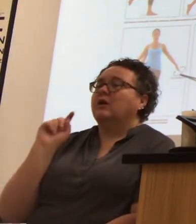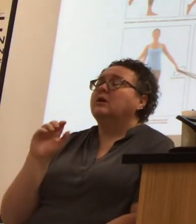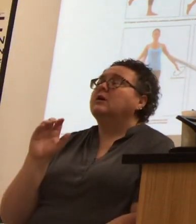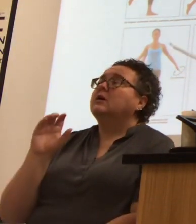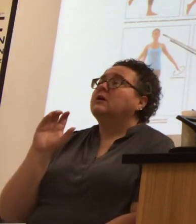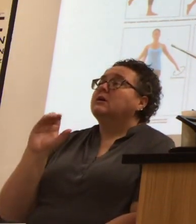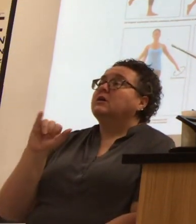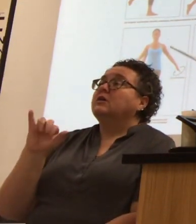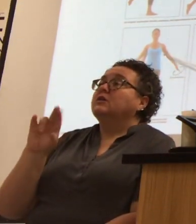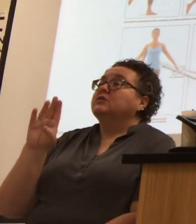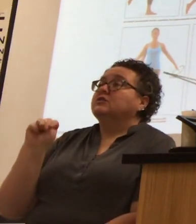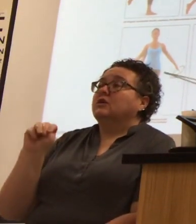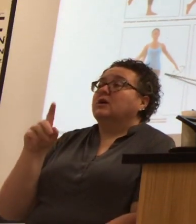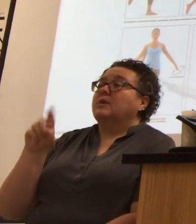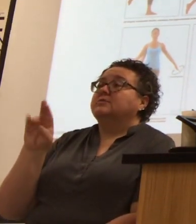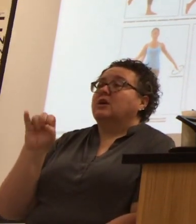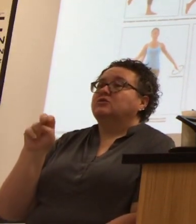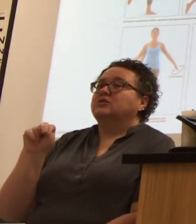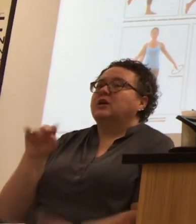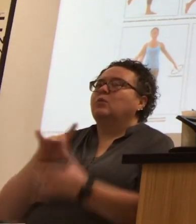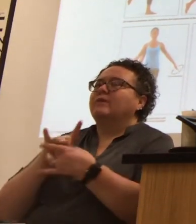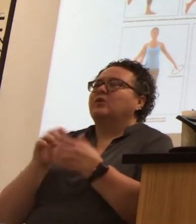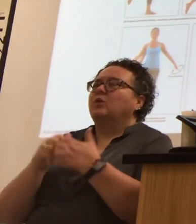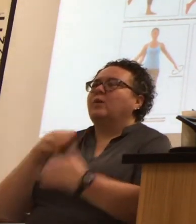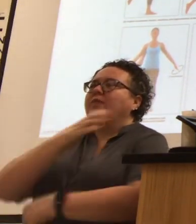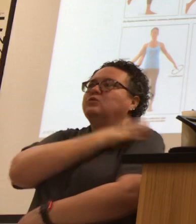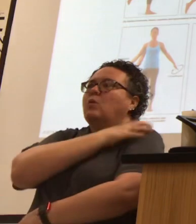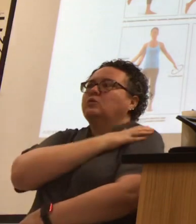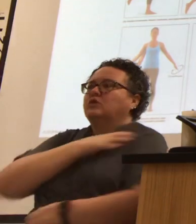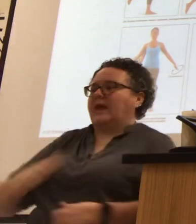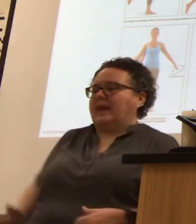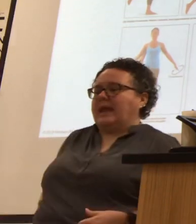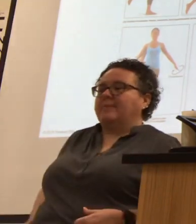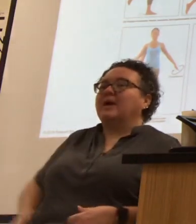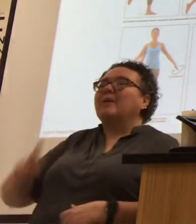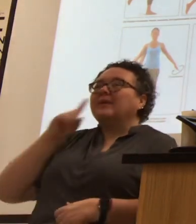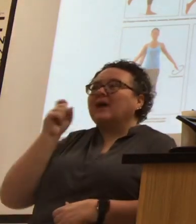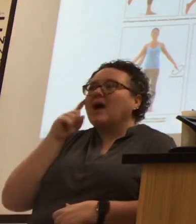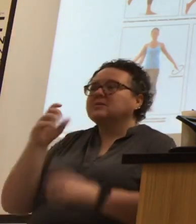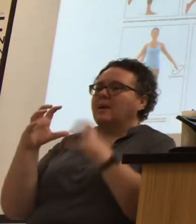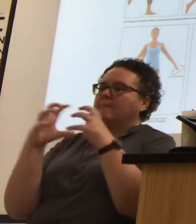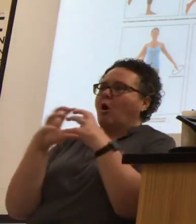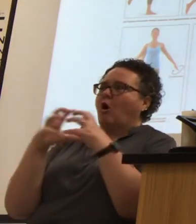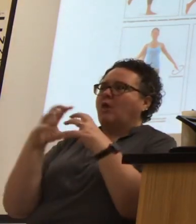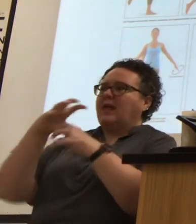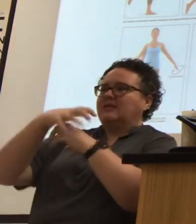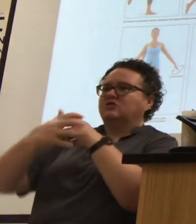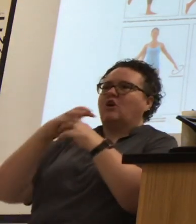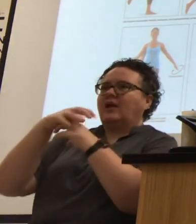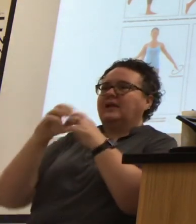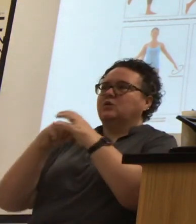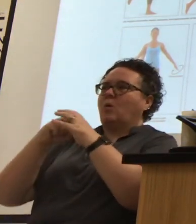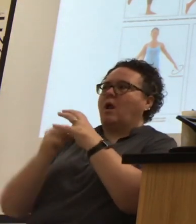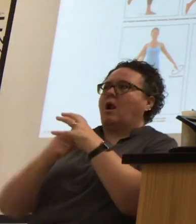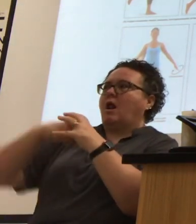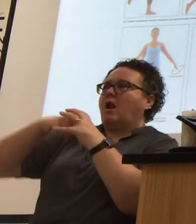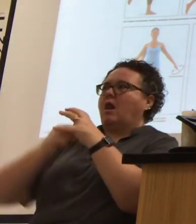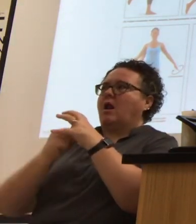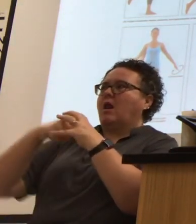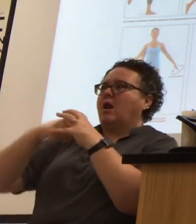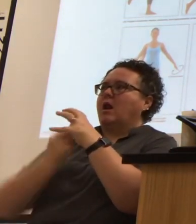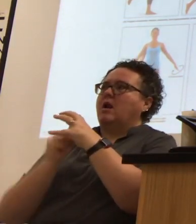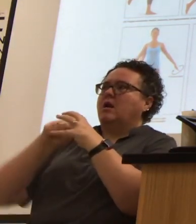Circumduction refers to shoulder and hip because they're ball and socket joints. When you can kind of move the limit away, where you're like